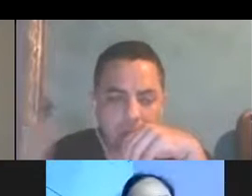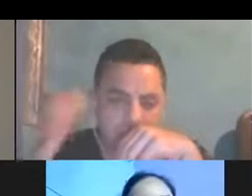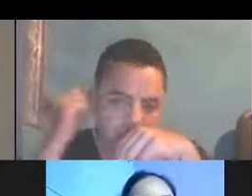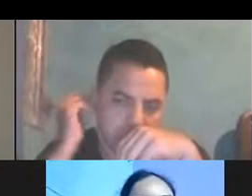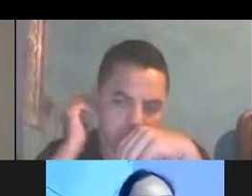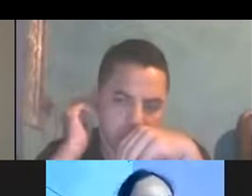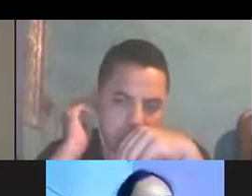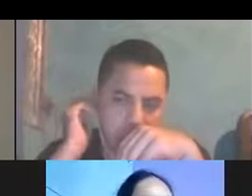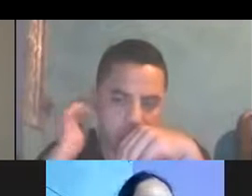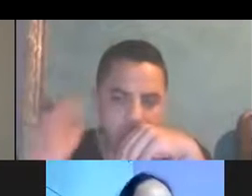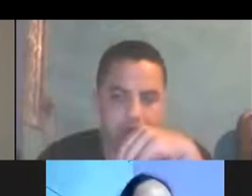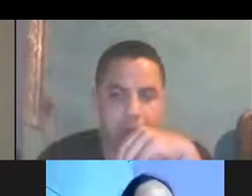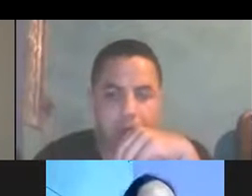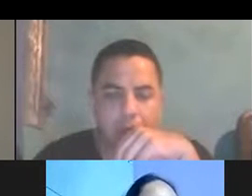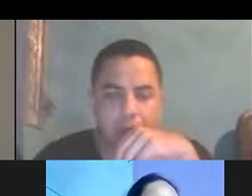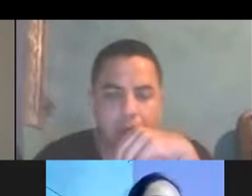what are you doing tomorrow afternoon?